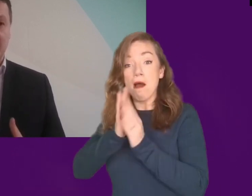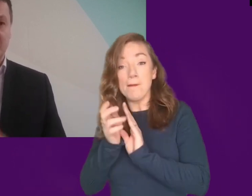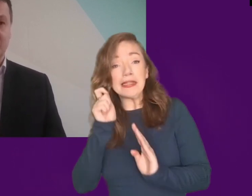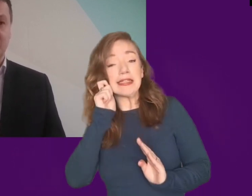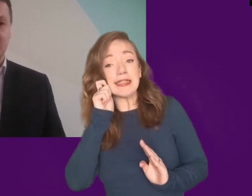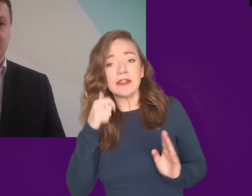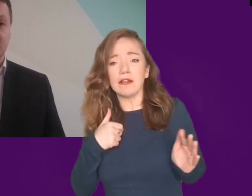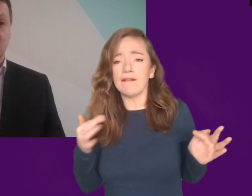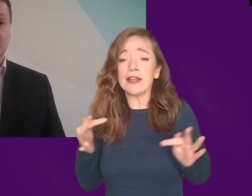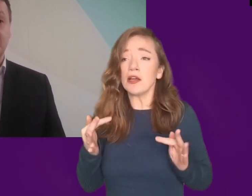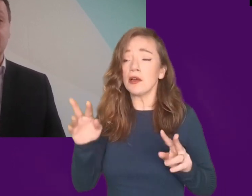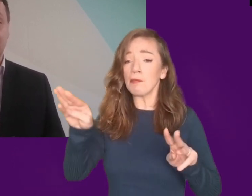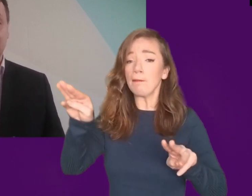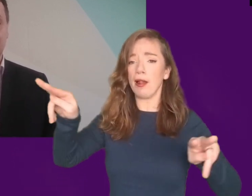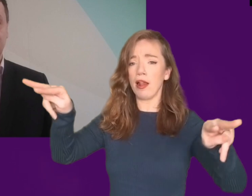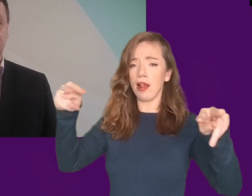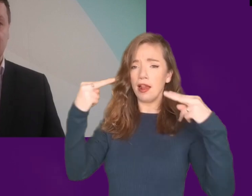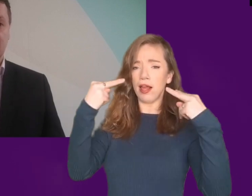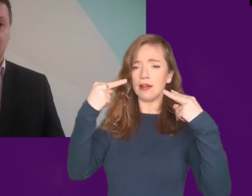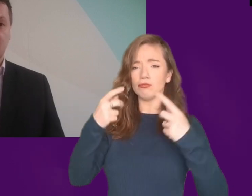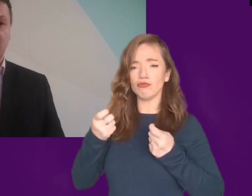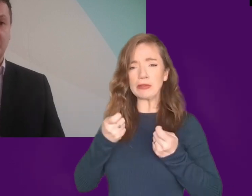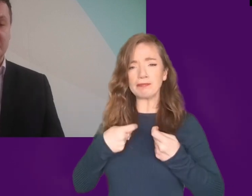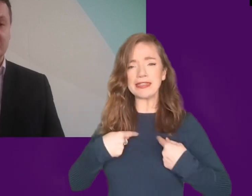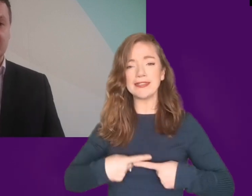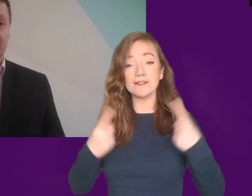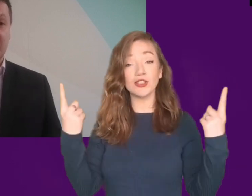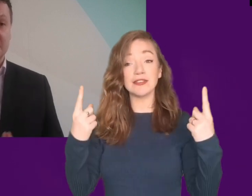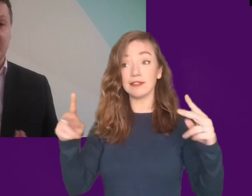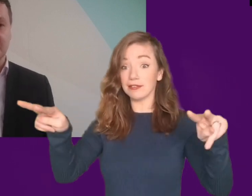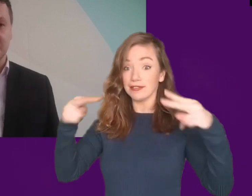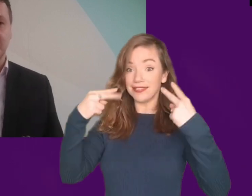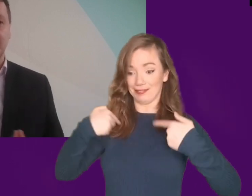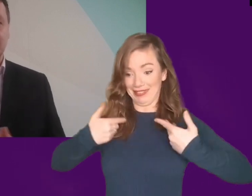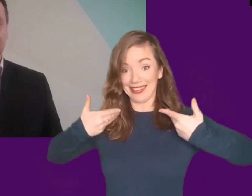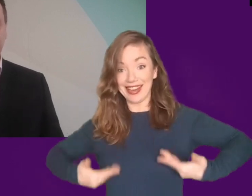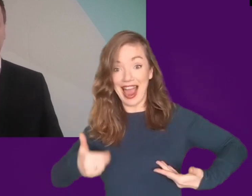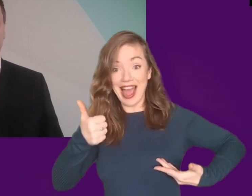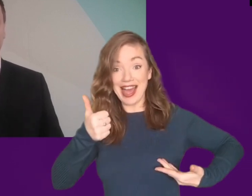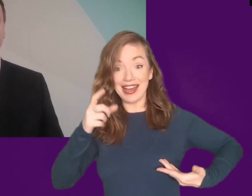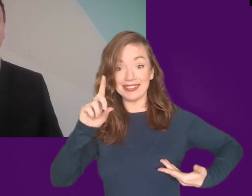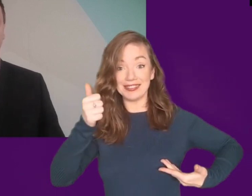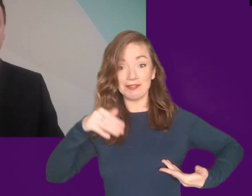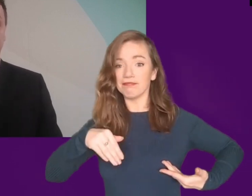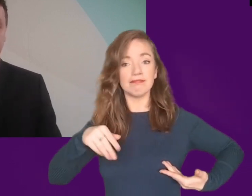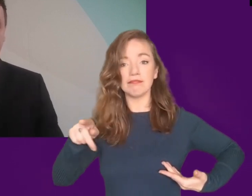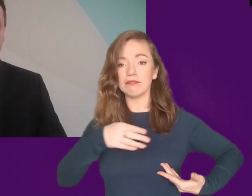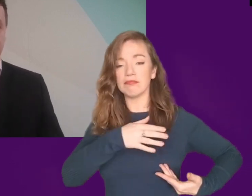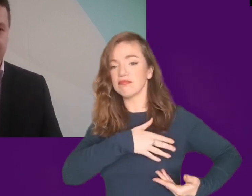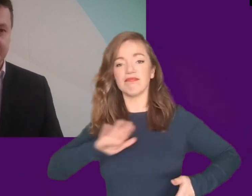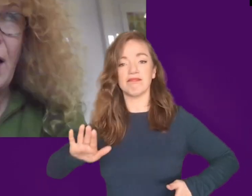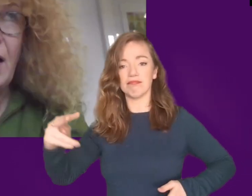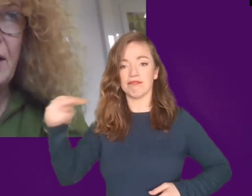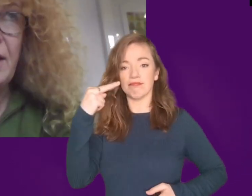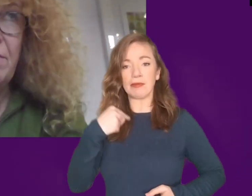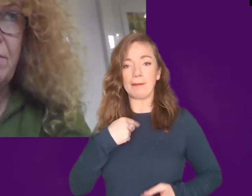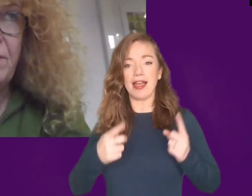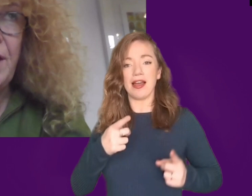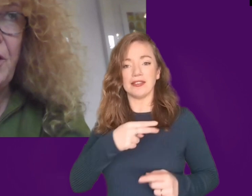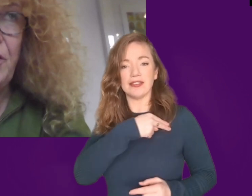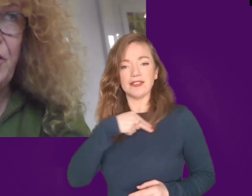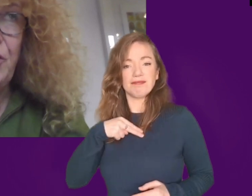of my main fears was being treated differently or not being seen as Adam, but by being defined by other people.